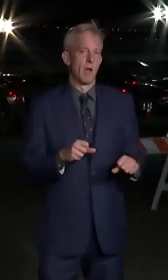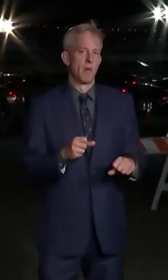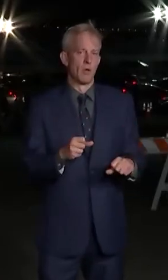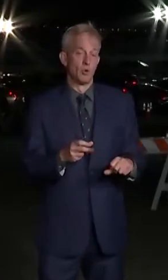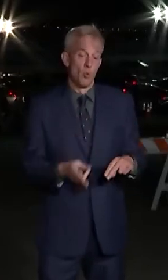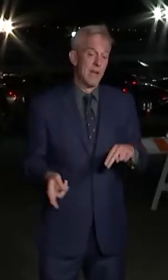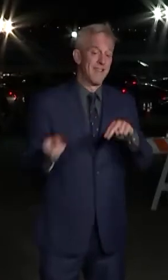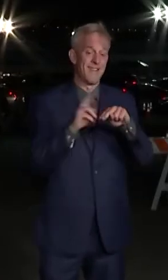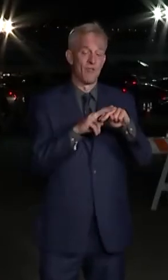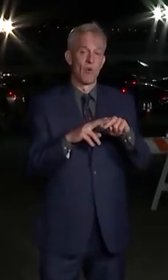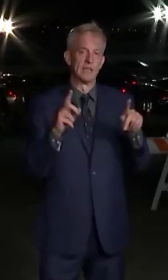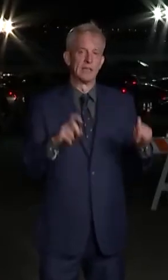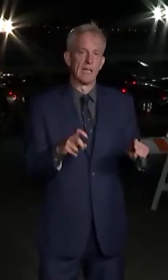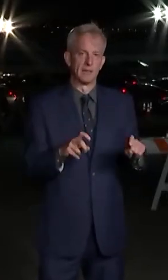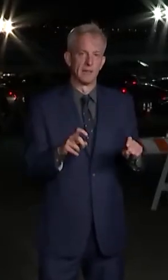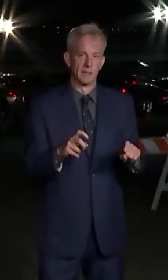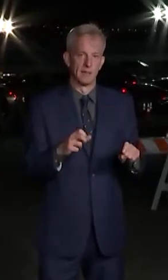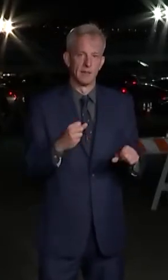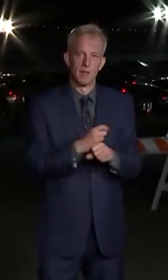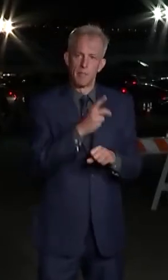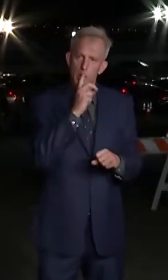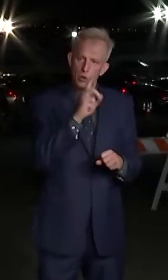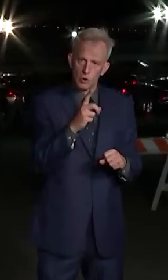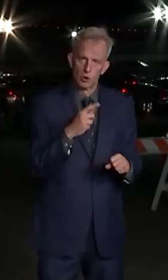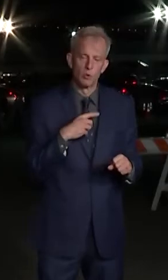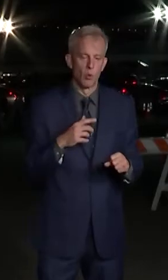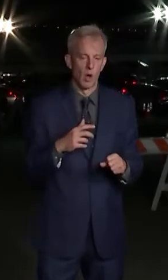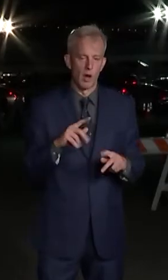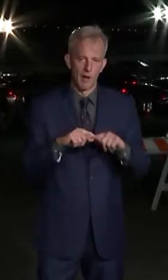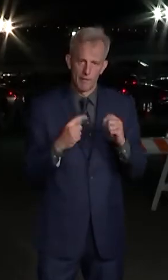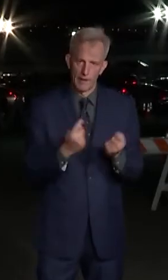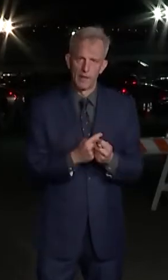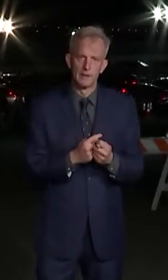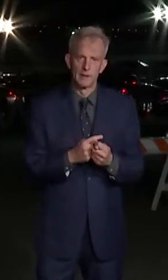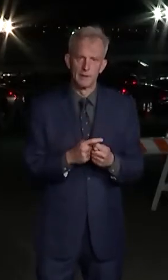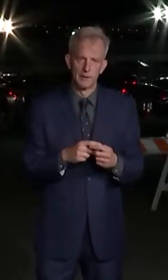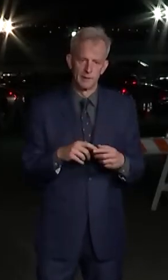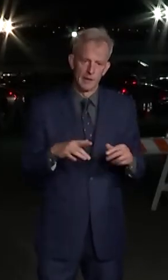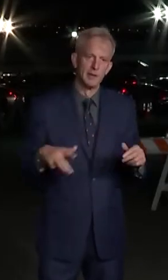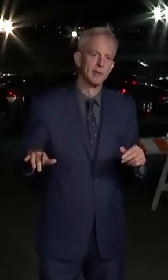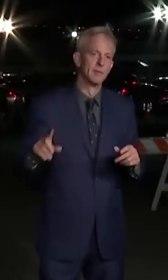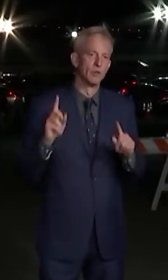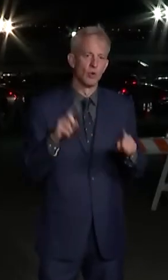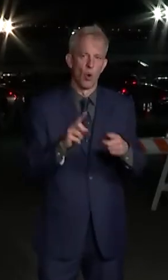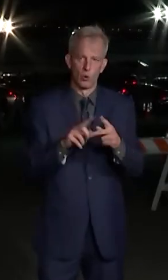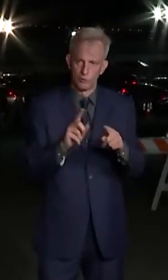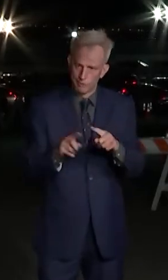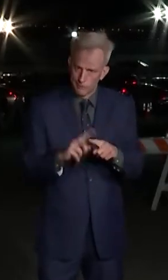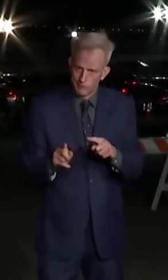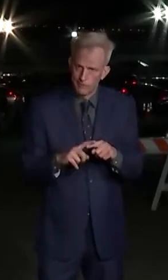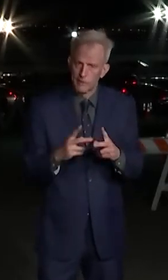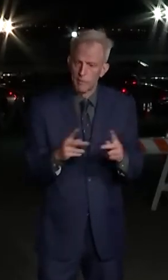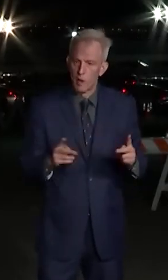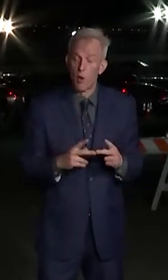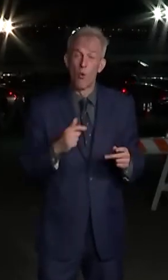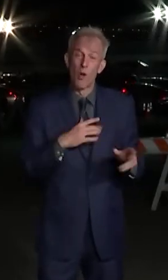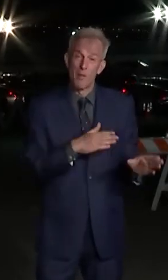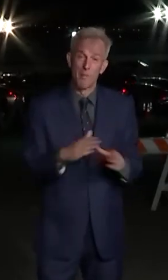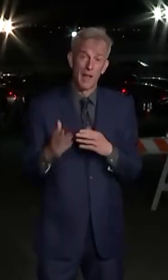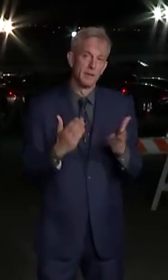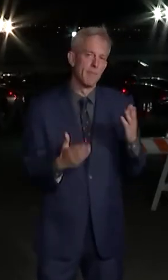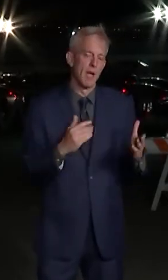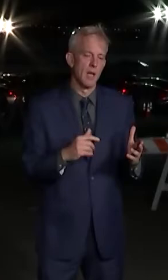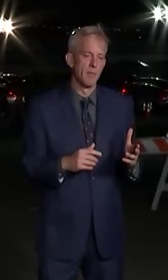demand continued, to be able to have our mobile teams that we have out there add 2,000 tests a day. We had plans maybe to look at Pierce College, which it looks like we won't